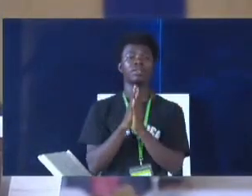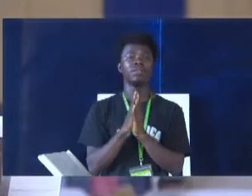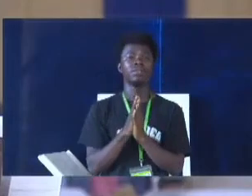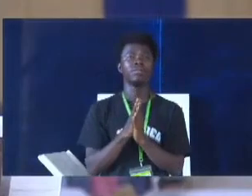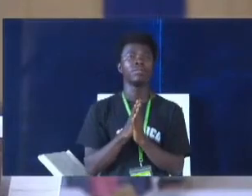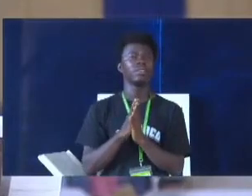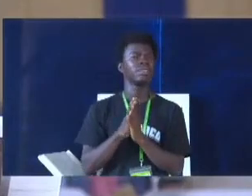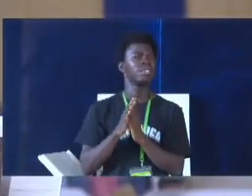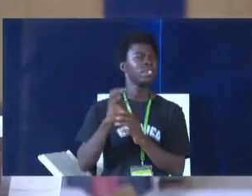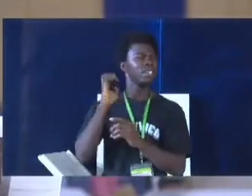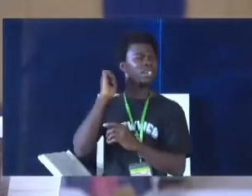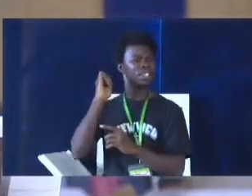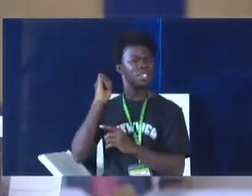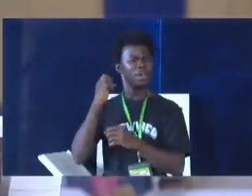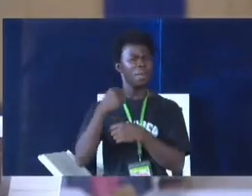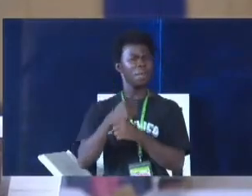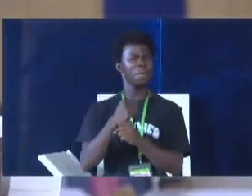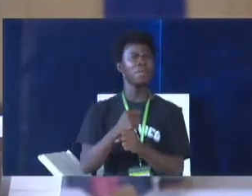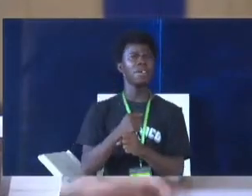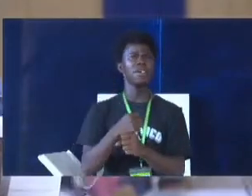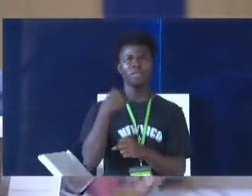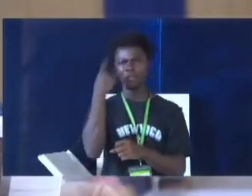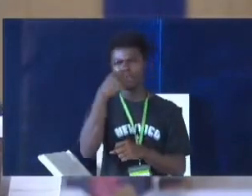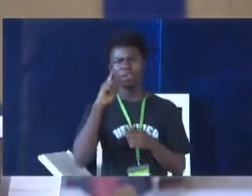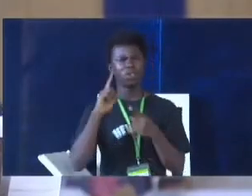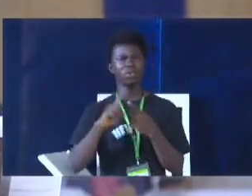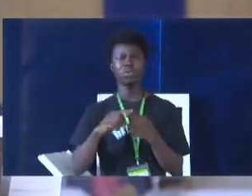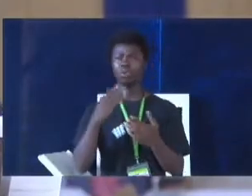It makes the face to radiate.